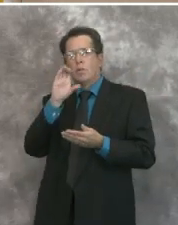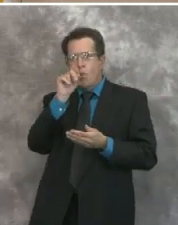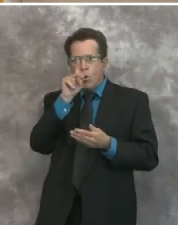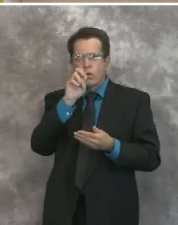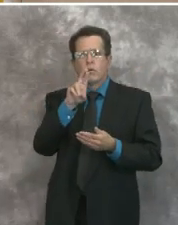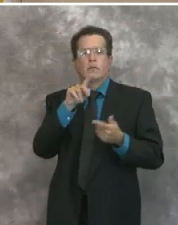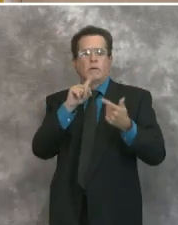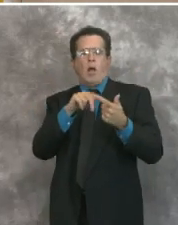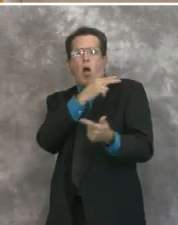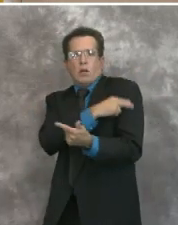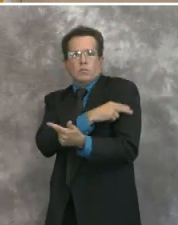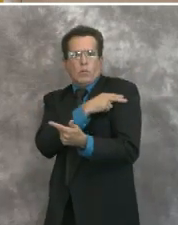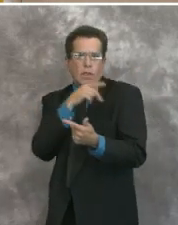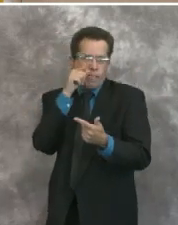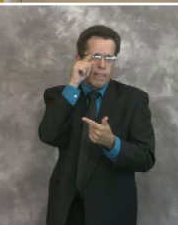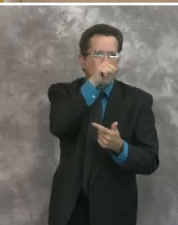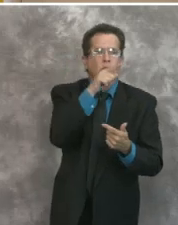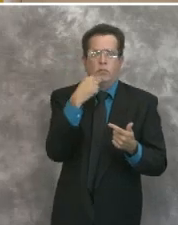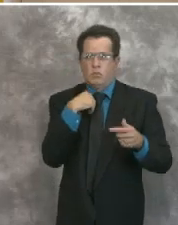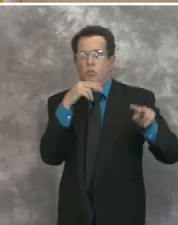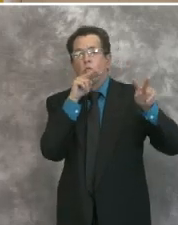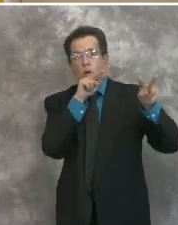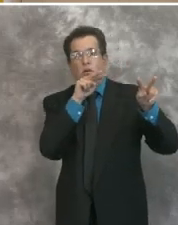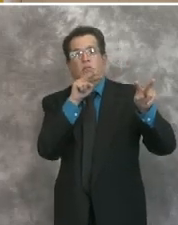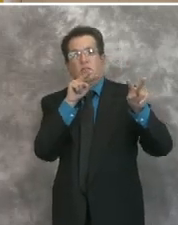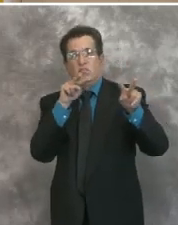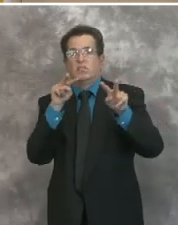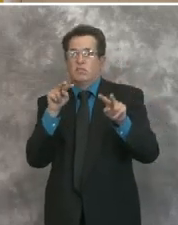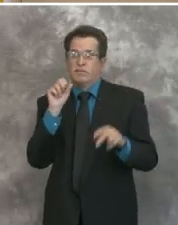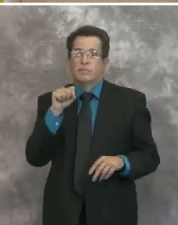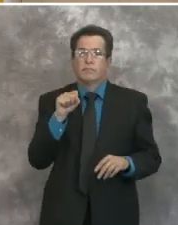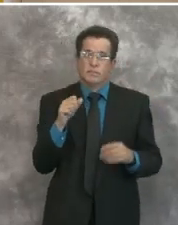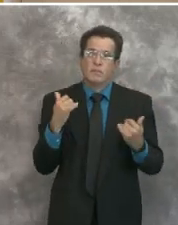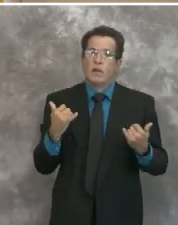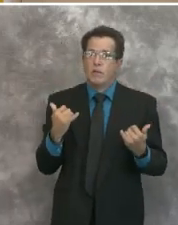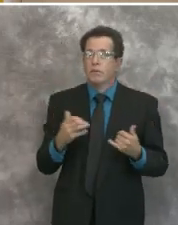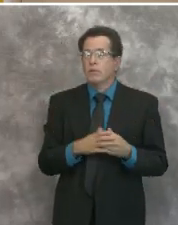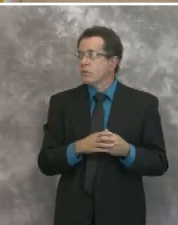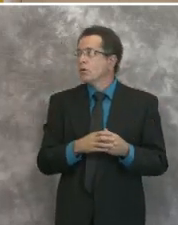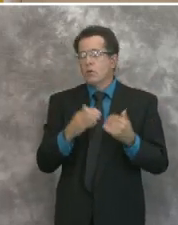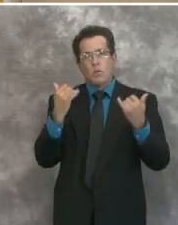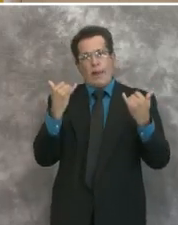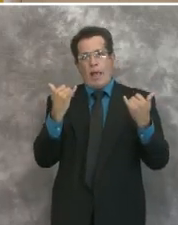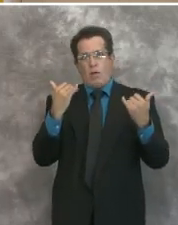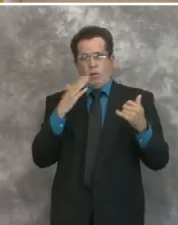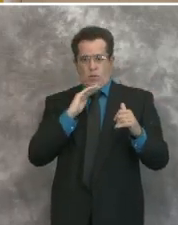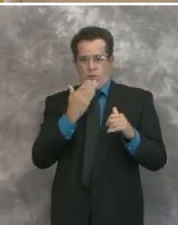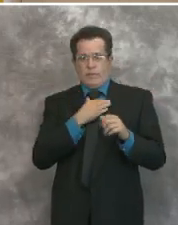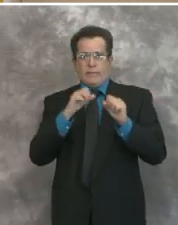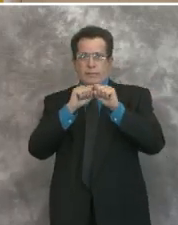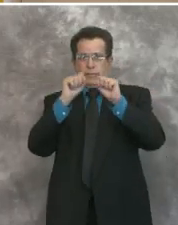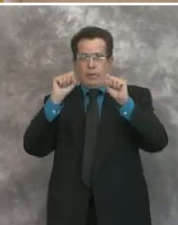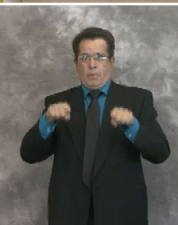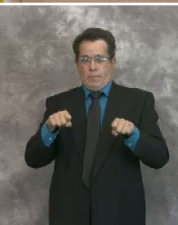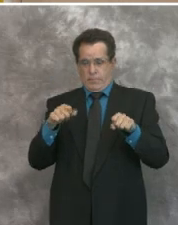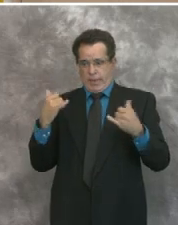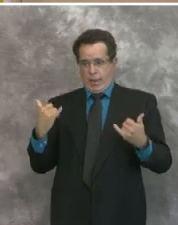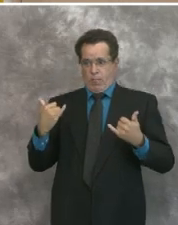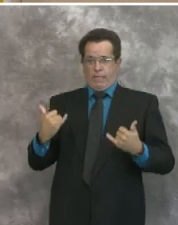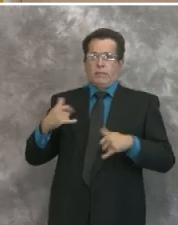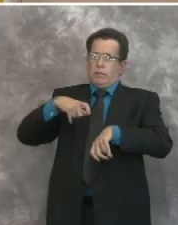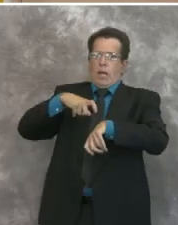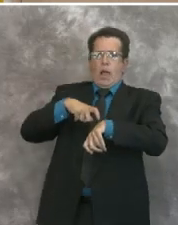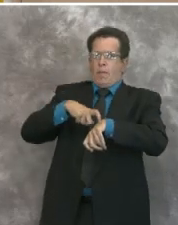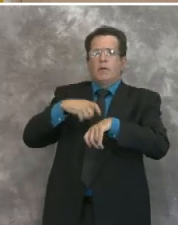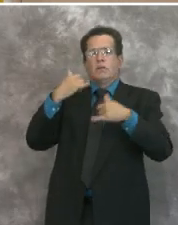as hospitalizations. So at this point in time, while our system is impacted, it is not